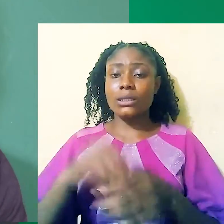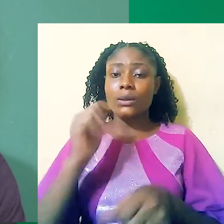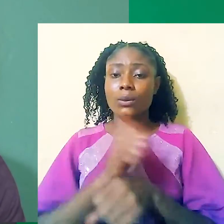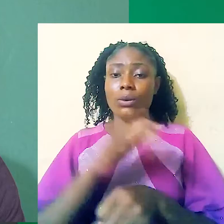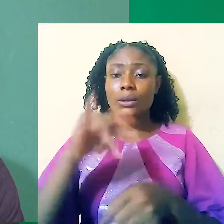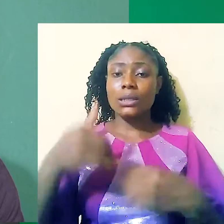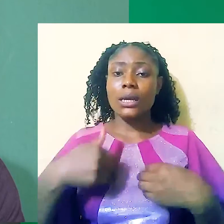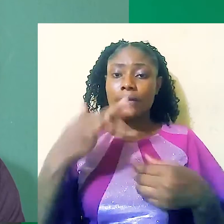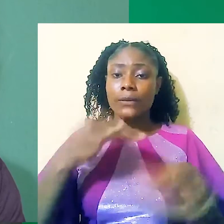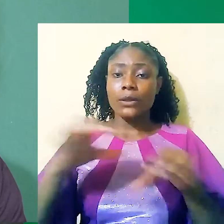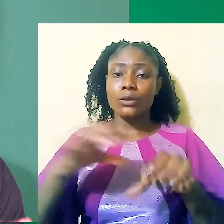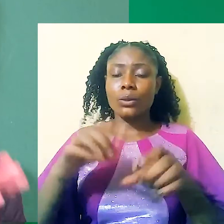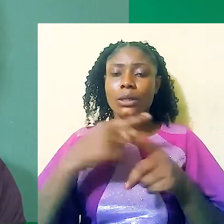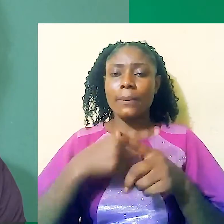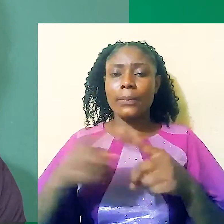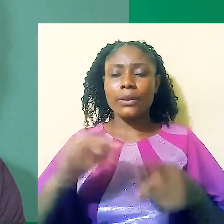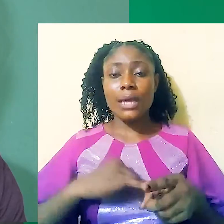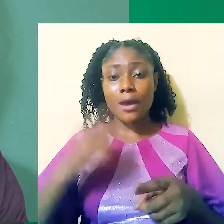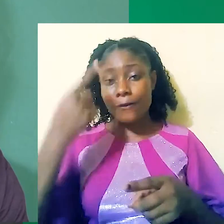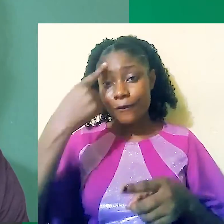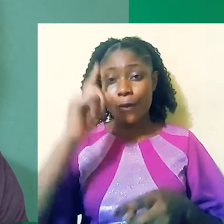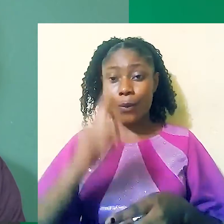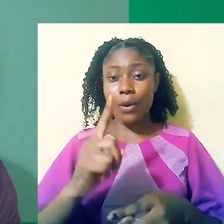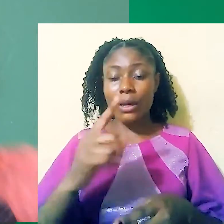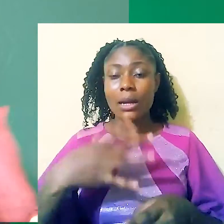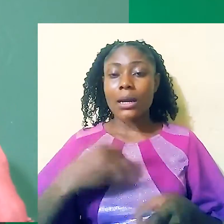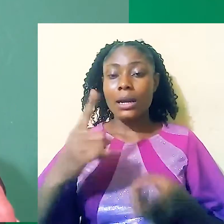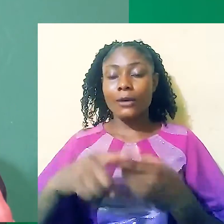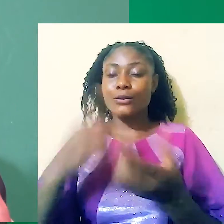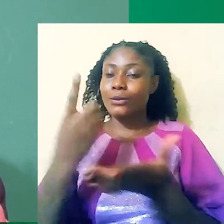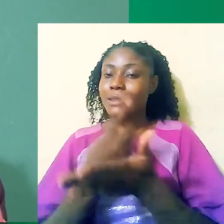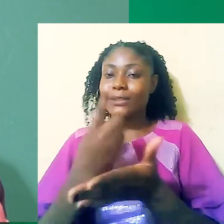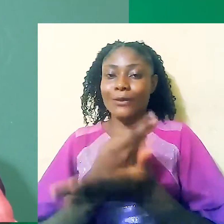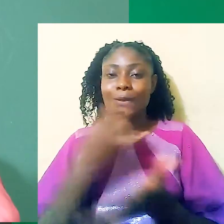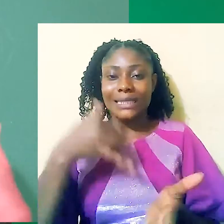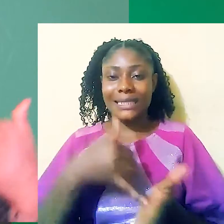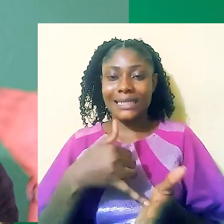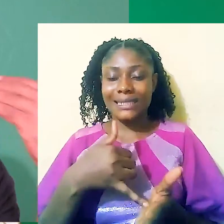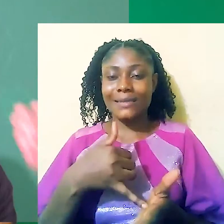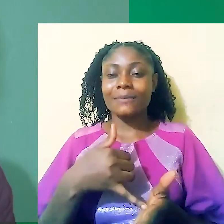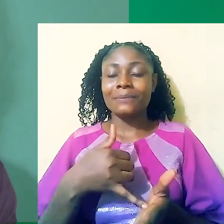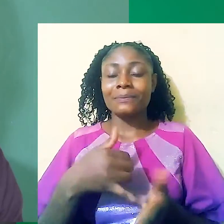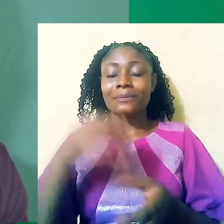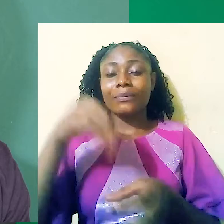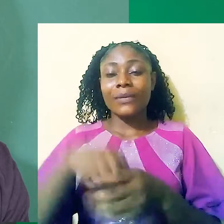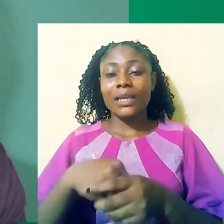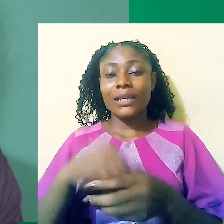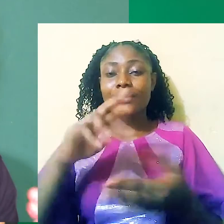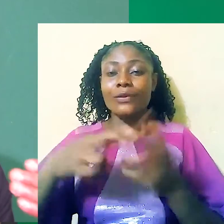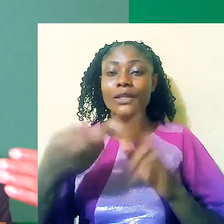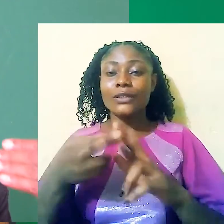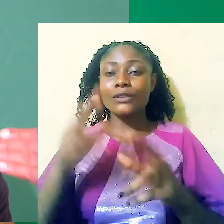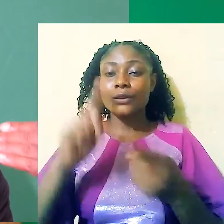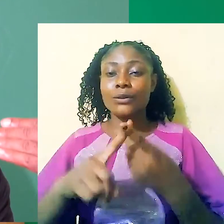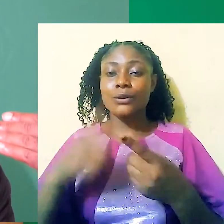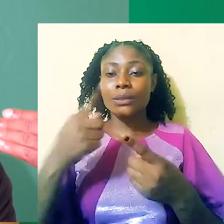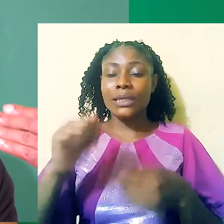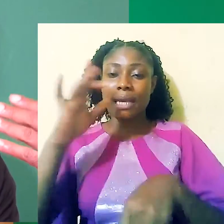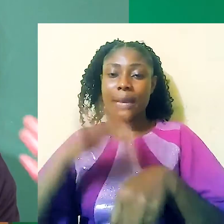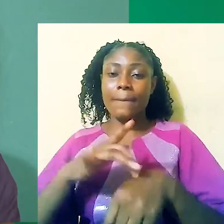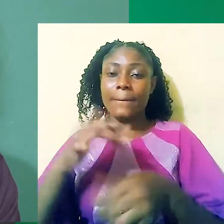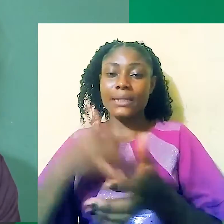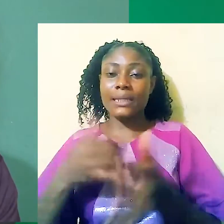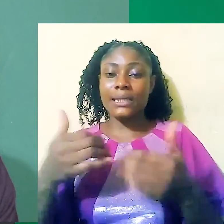many works they have been doing from different aspects. But I, for one, I like to discuss it